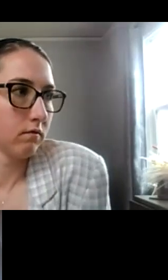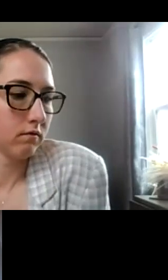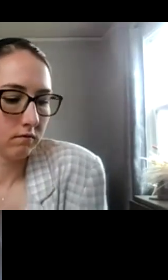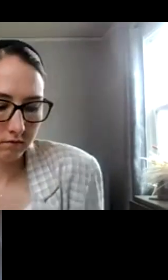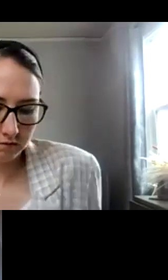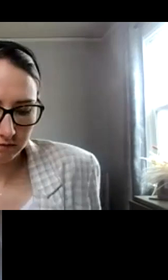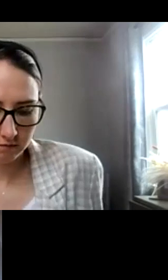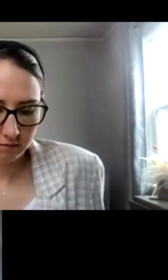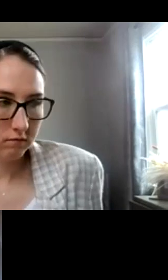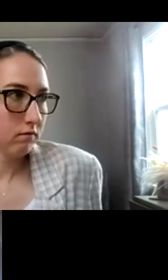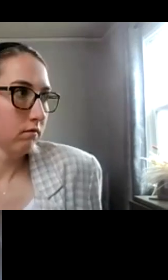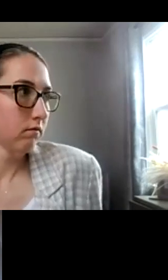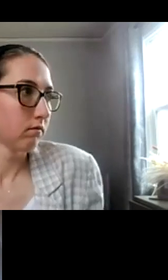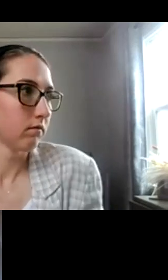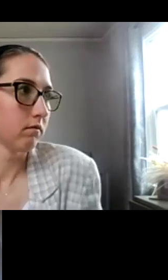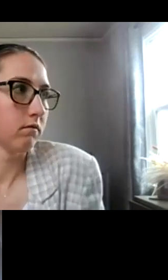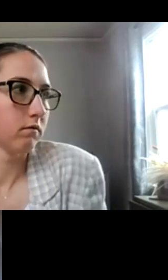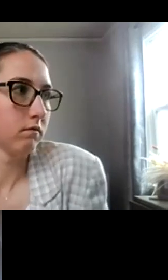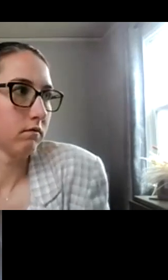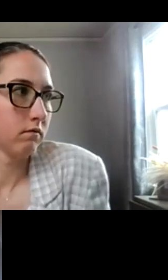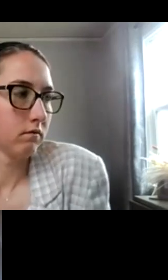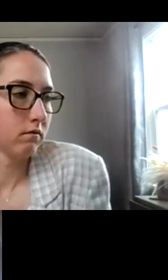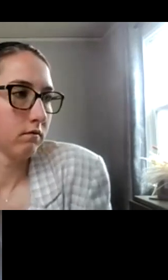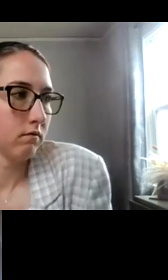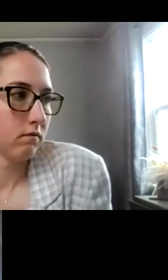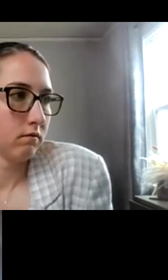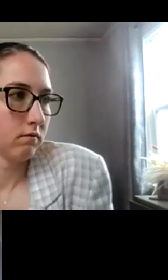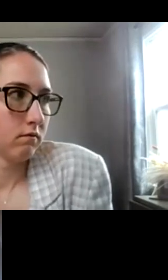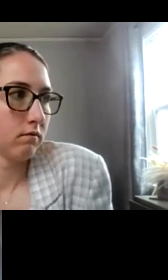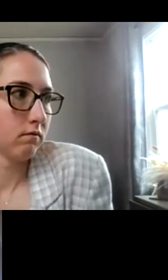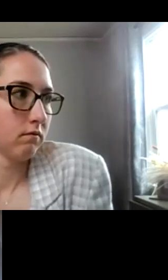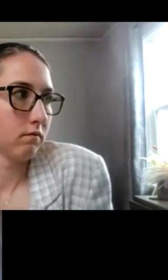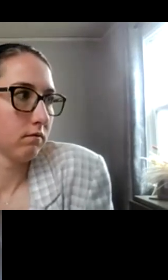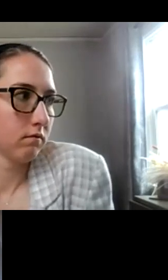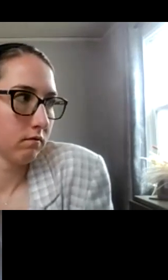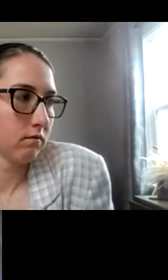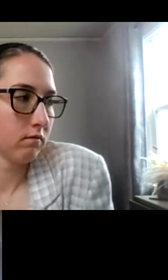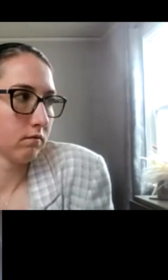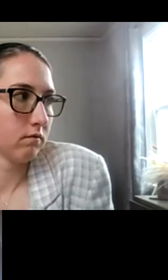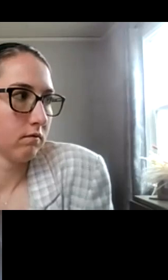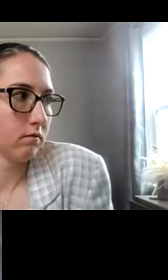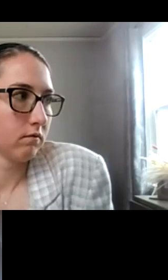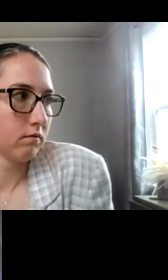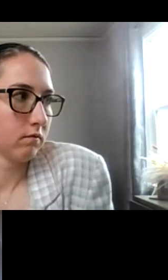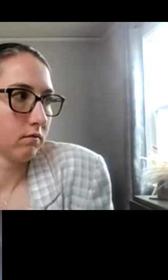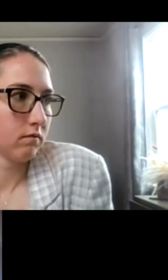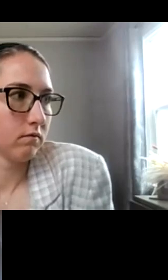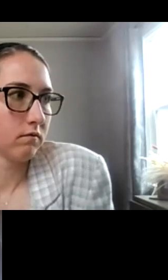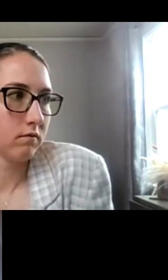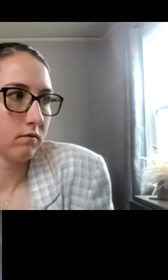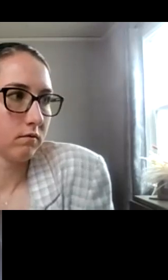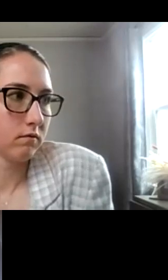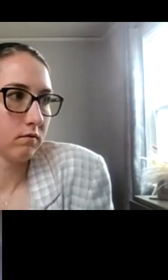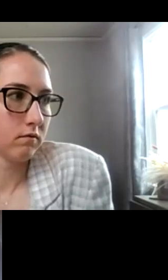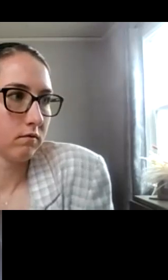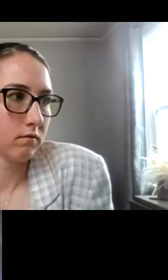So we'll pause if anyone is typing or writing anything into the chat or wants to raise a hand.